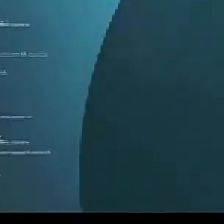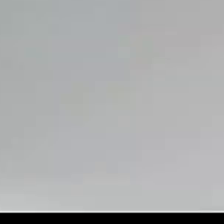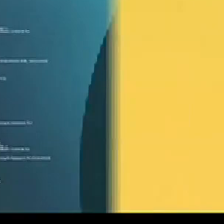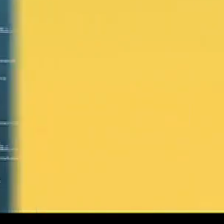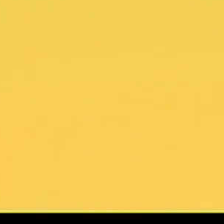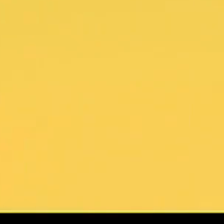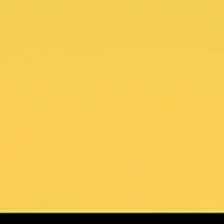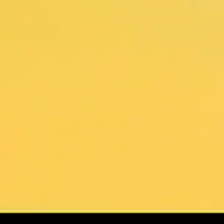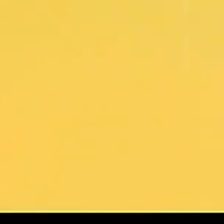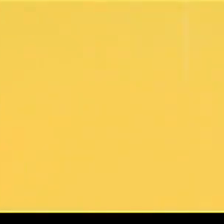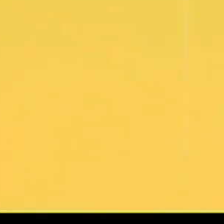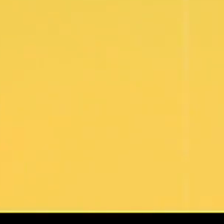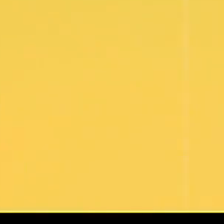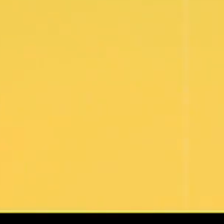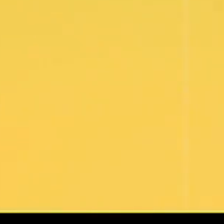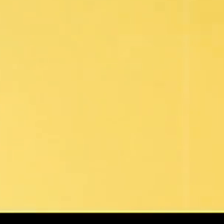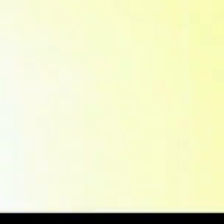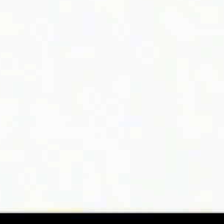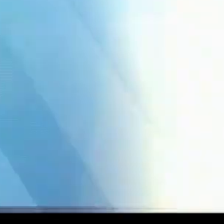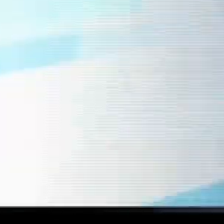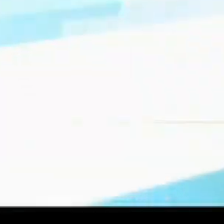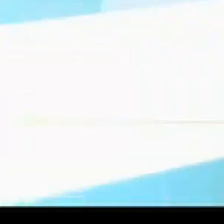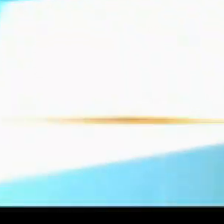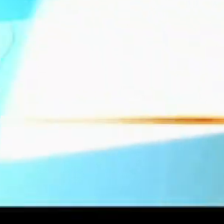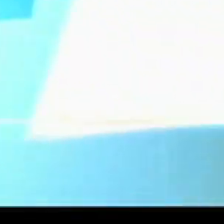Now in HD.